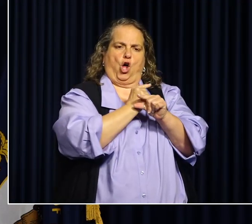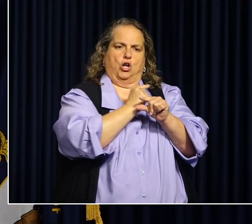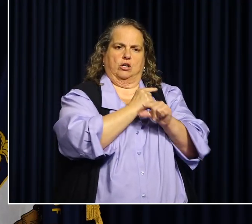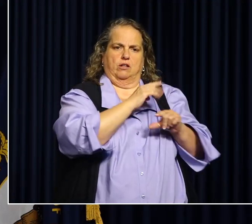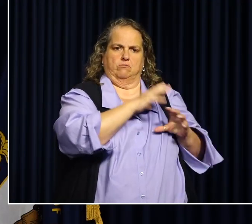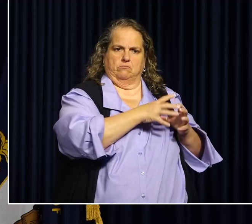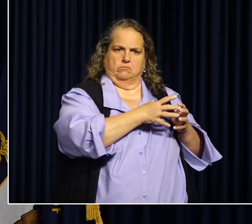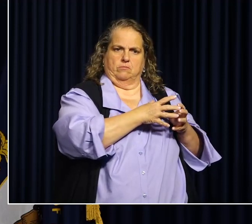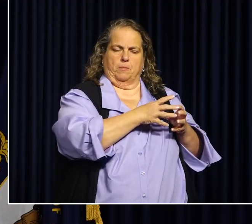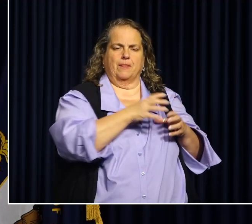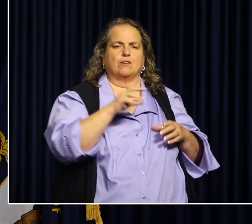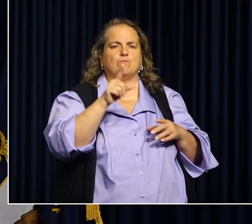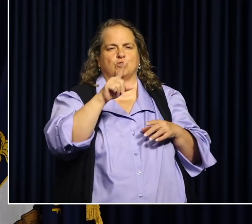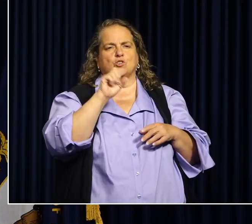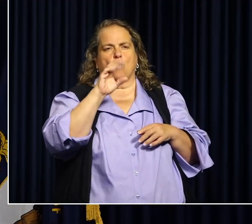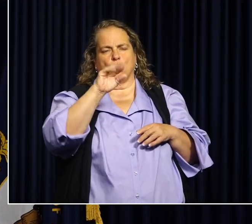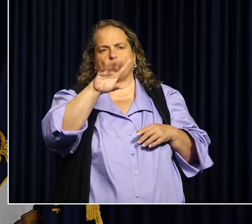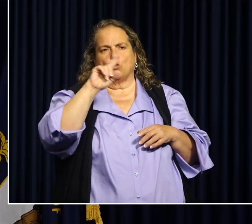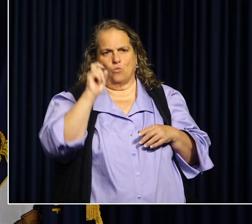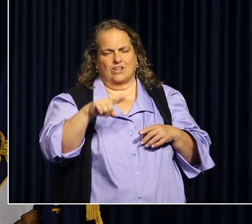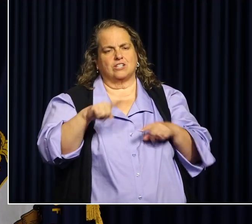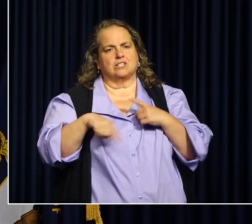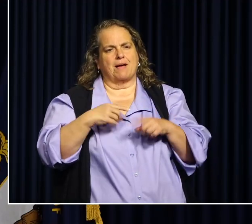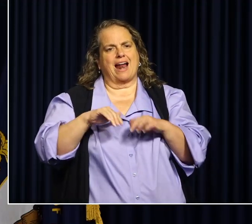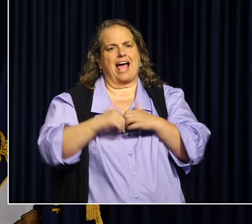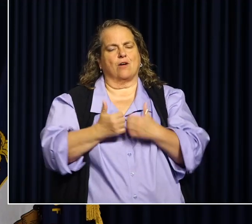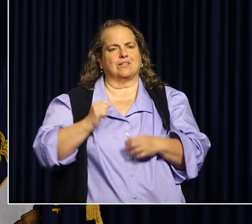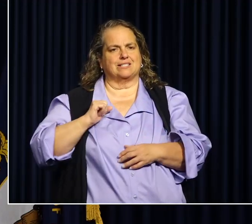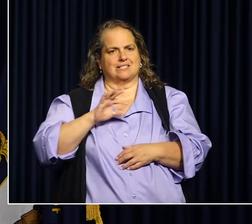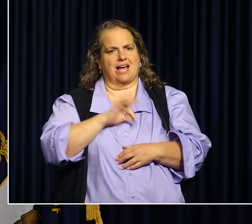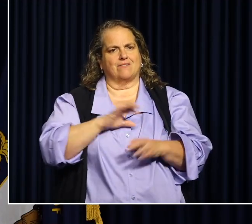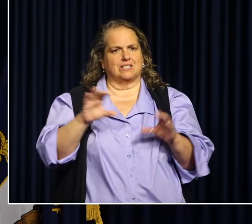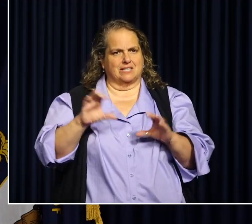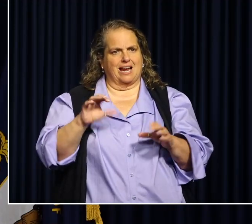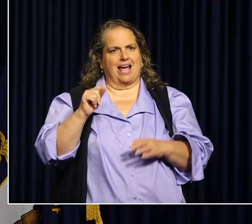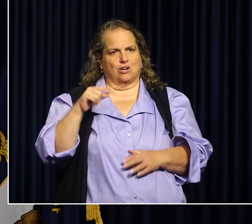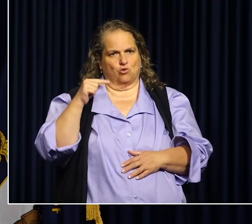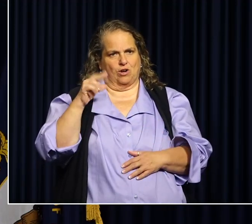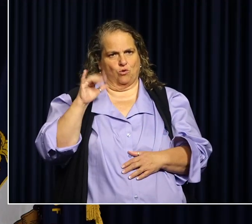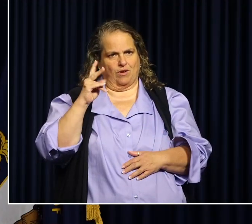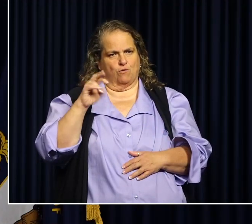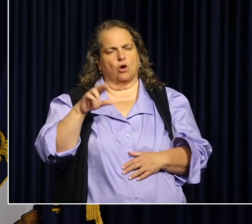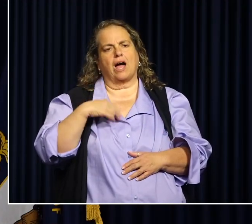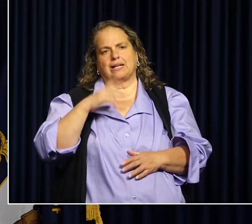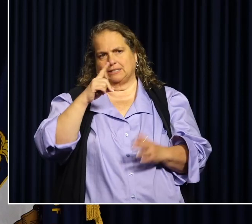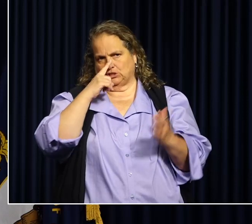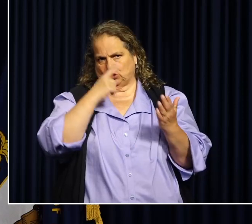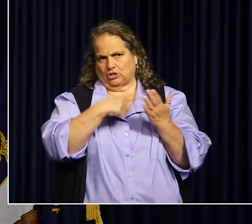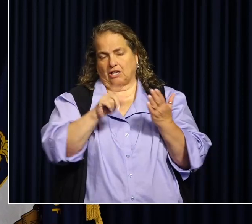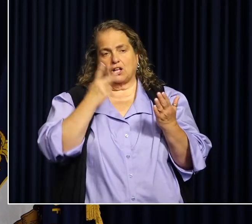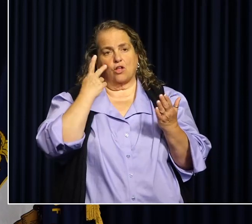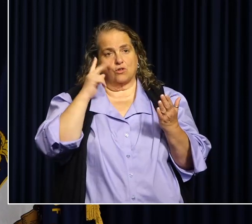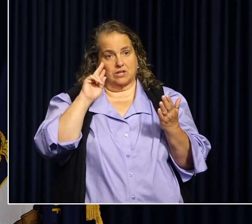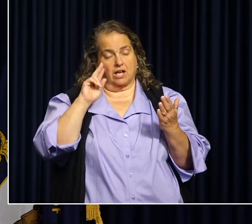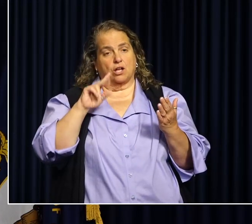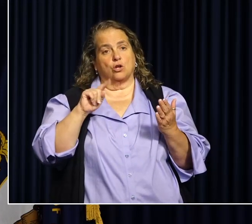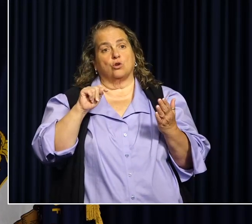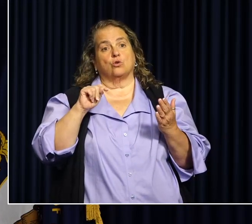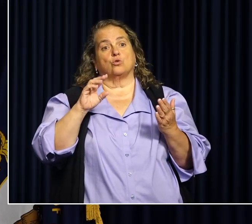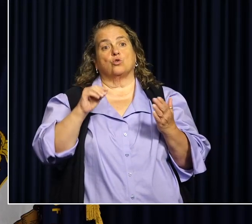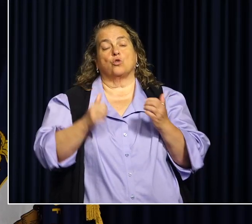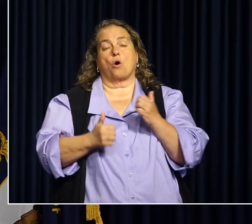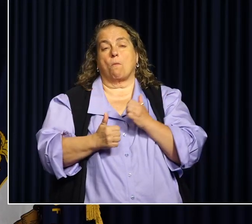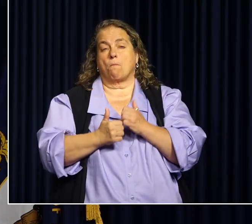and how the staffing is done. We checked on this the other day, and to the maximum